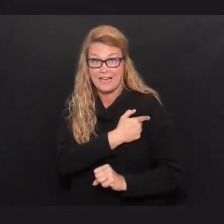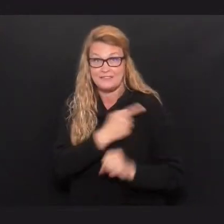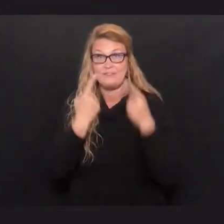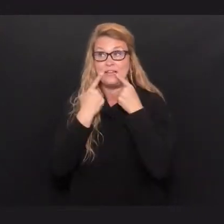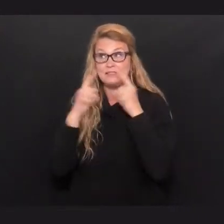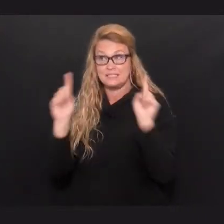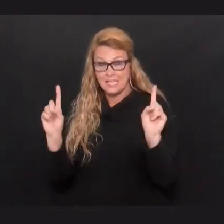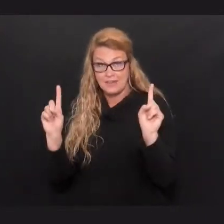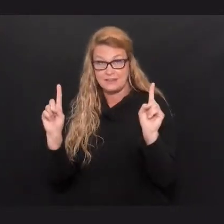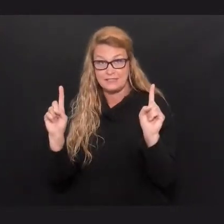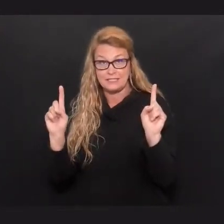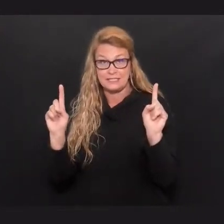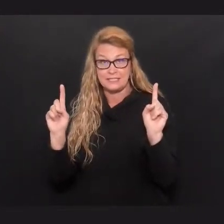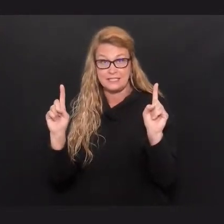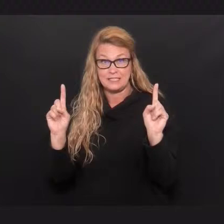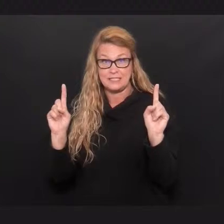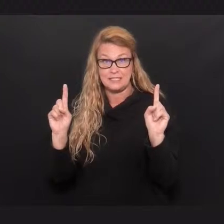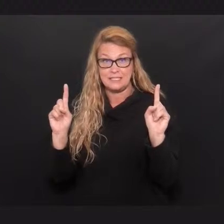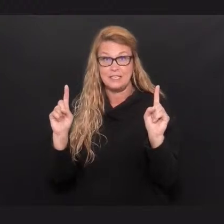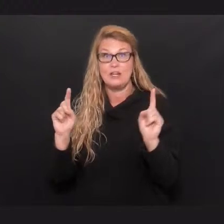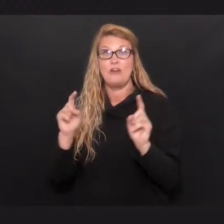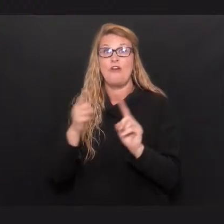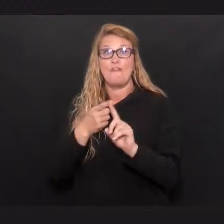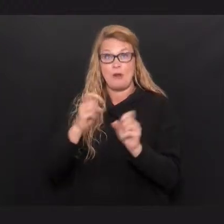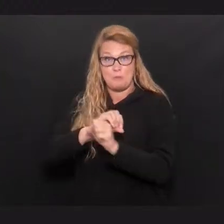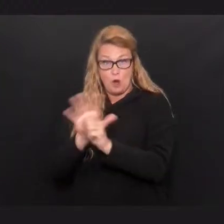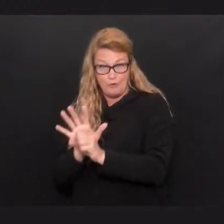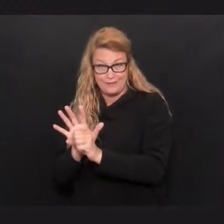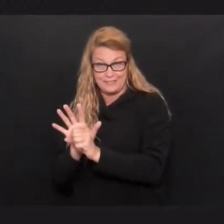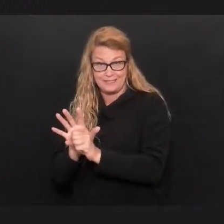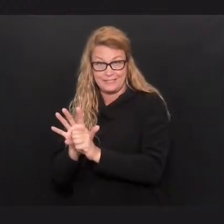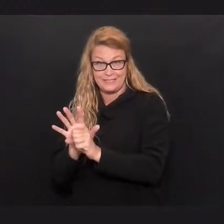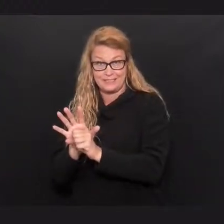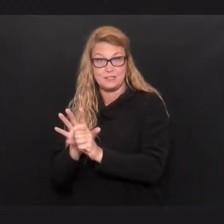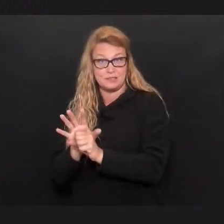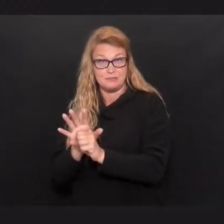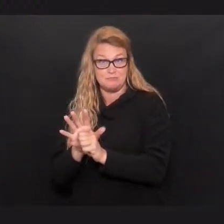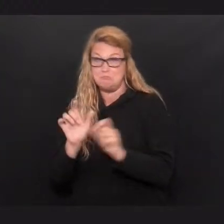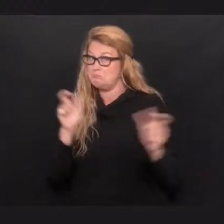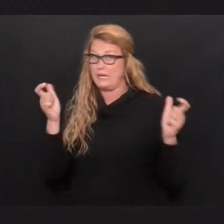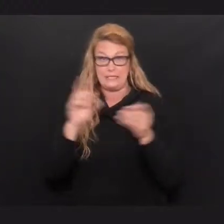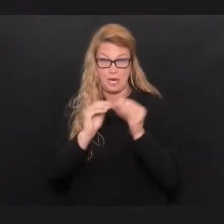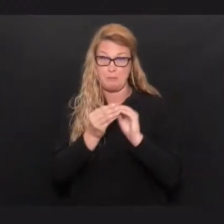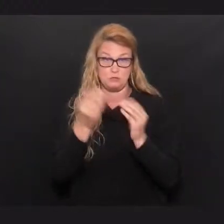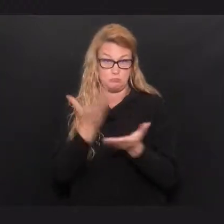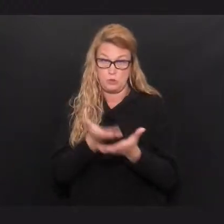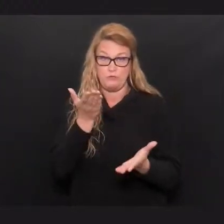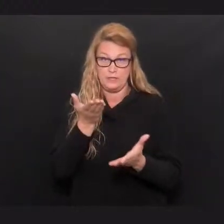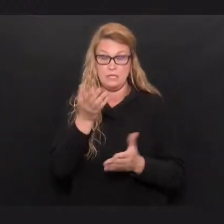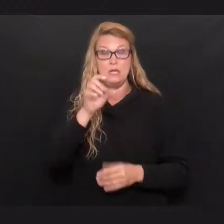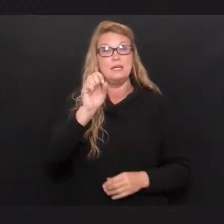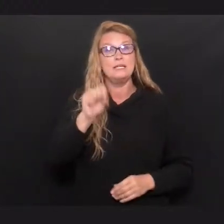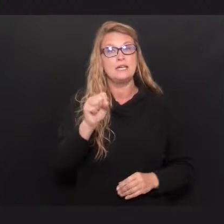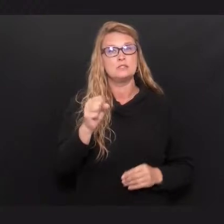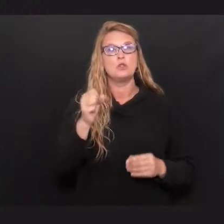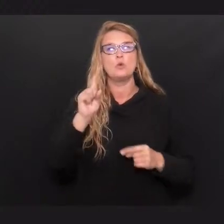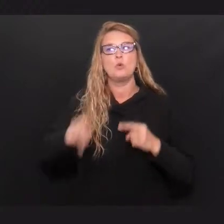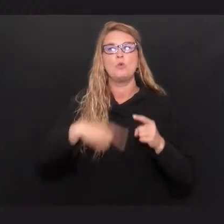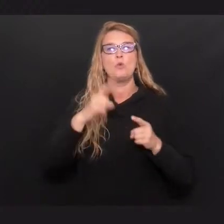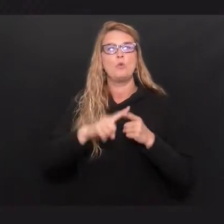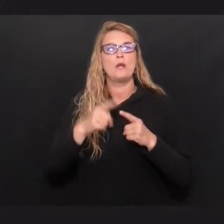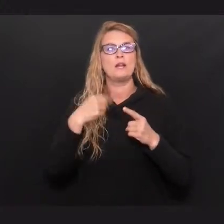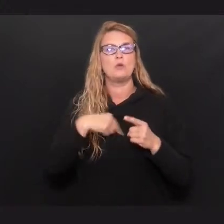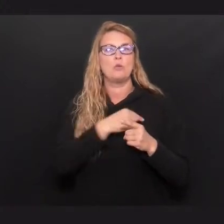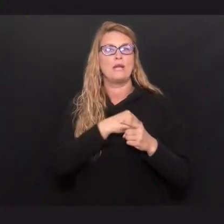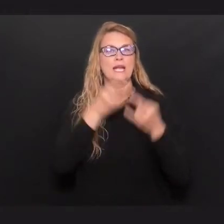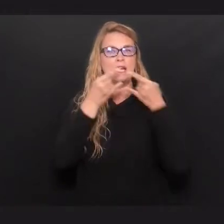effective in warding off COVID-19, and it has at huge numbers, then at what point do we stop wearing masks if people are